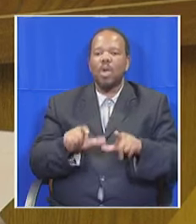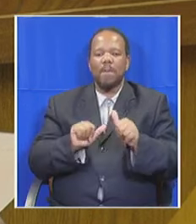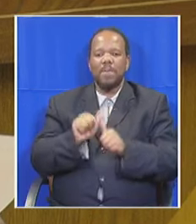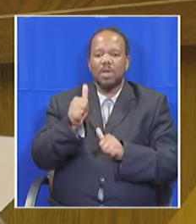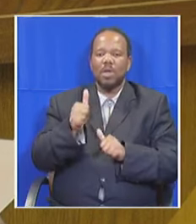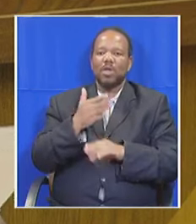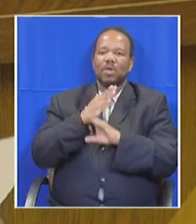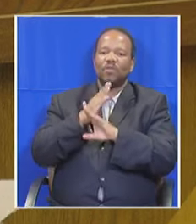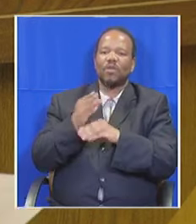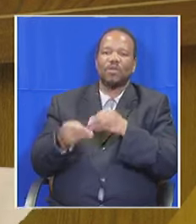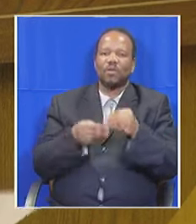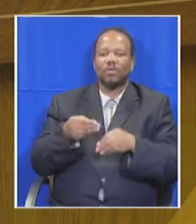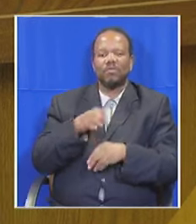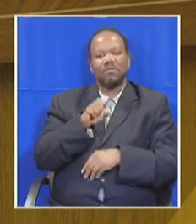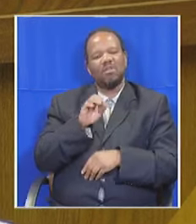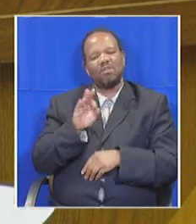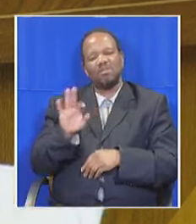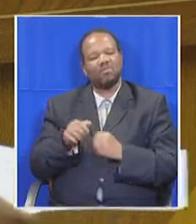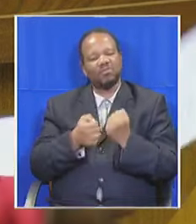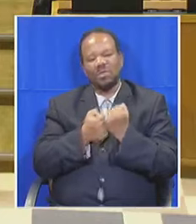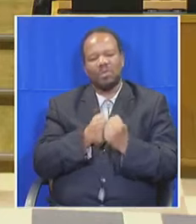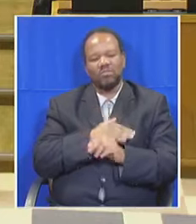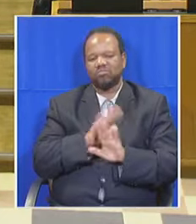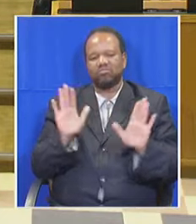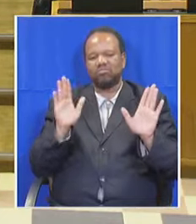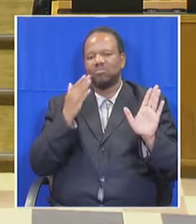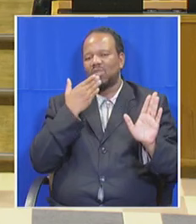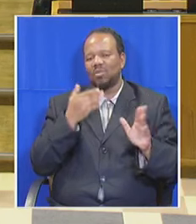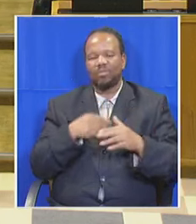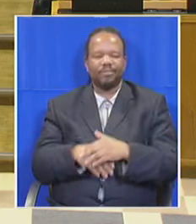For these reasons, the EFF does not support. Thank you.